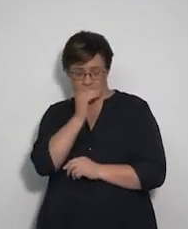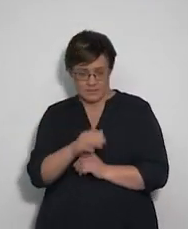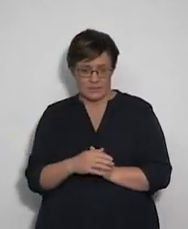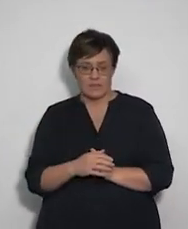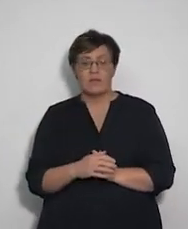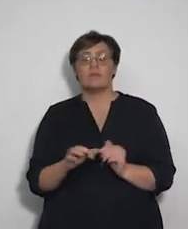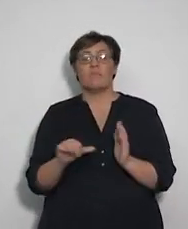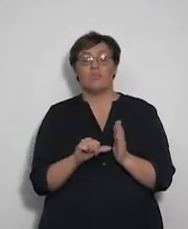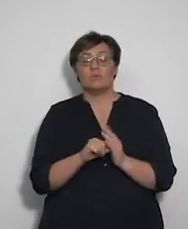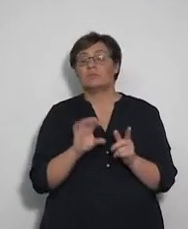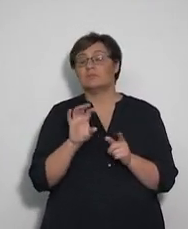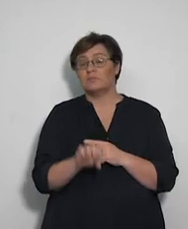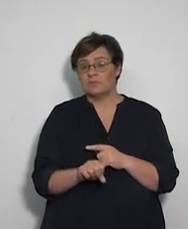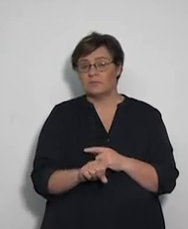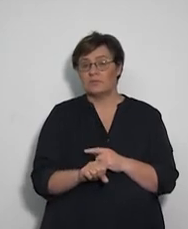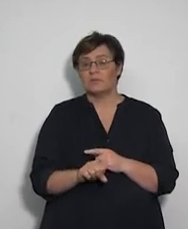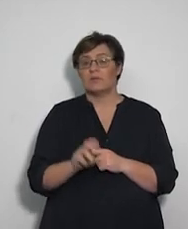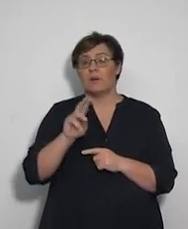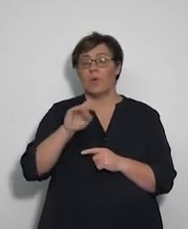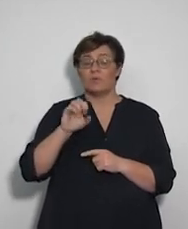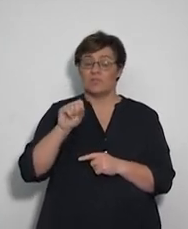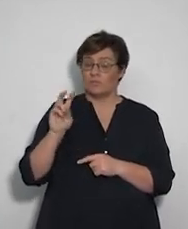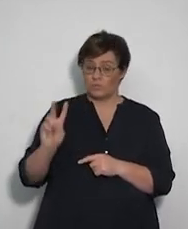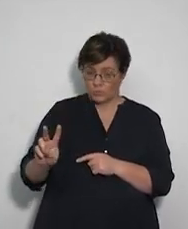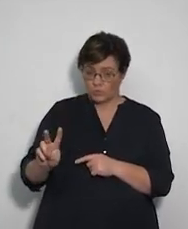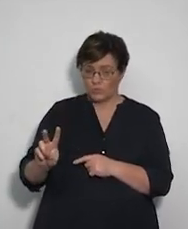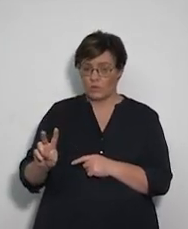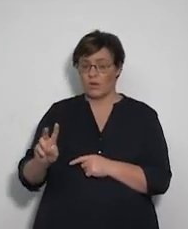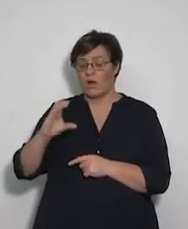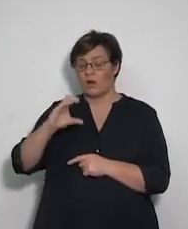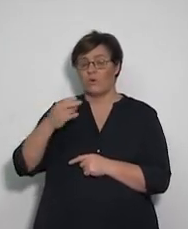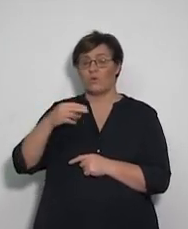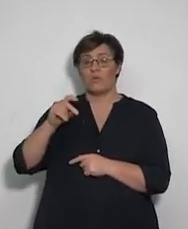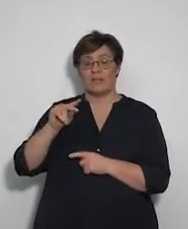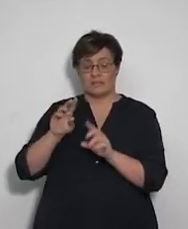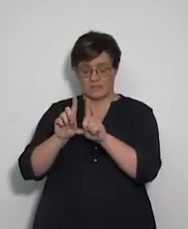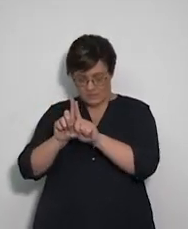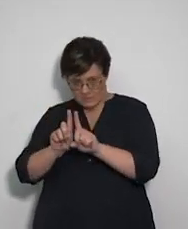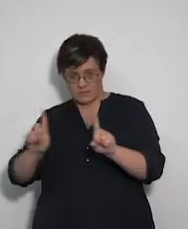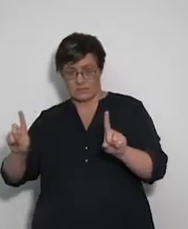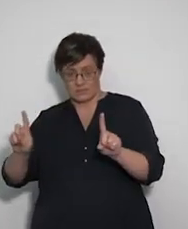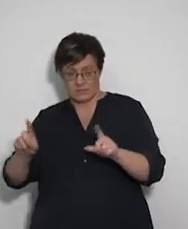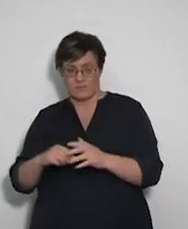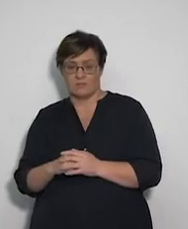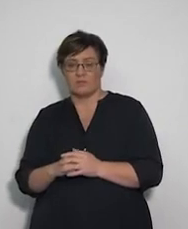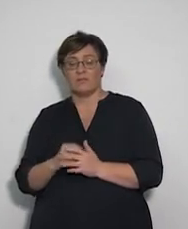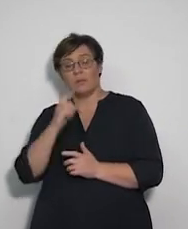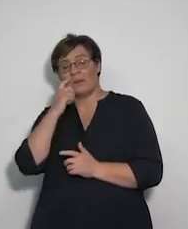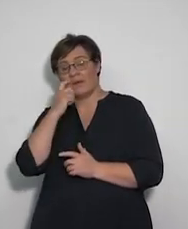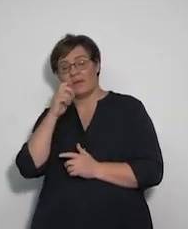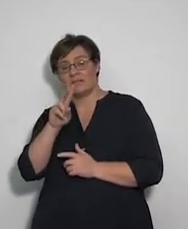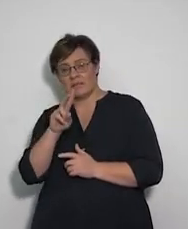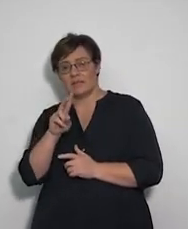that again. It's important that we recognize during meiosis 2 that the chromatids are going to be pulled apart. And here we're